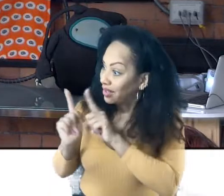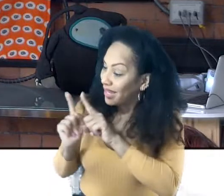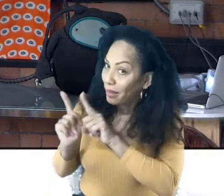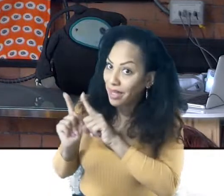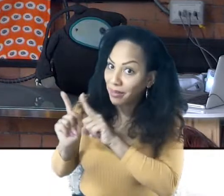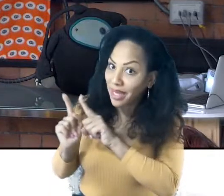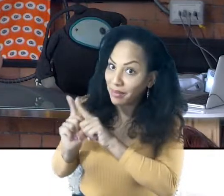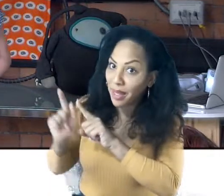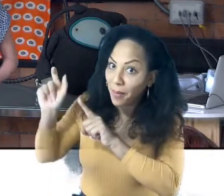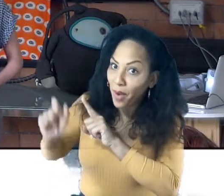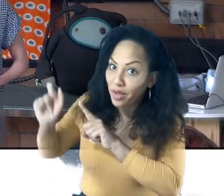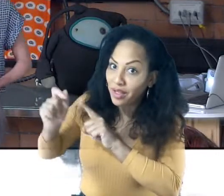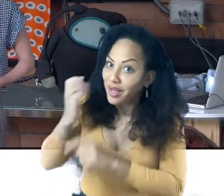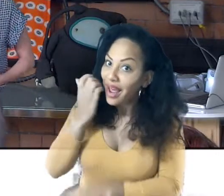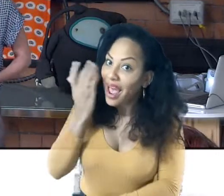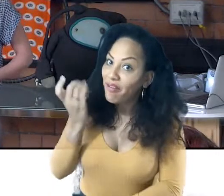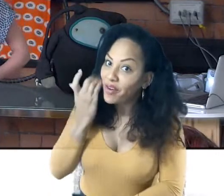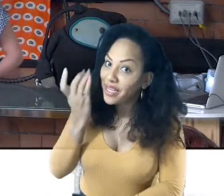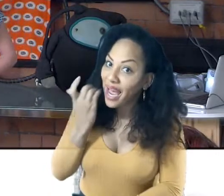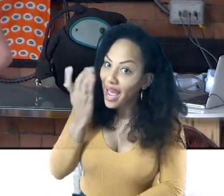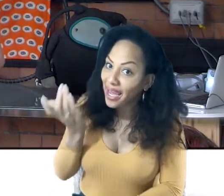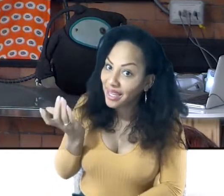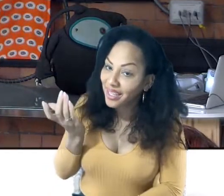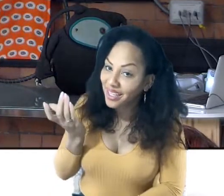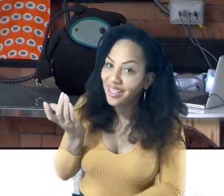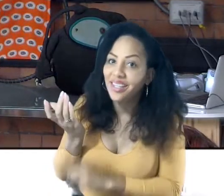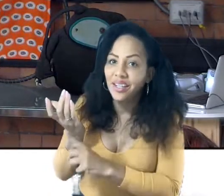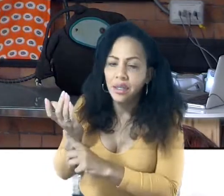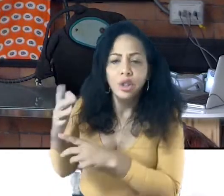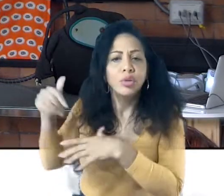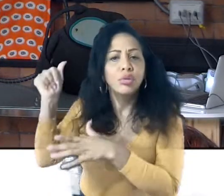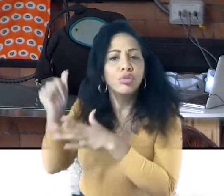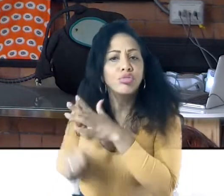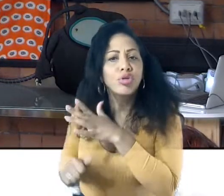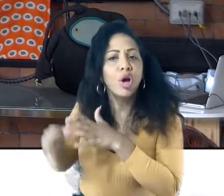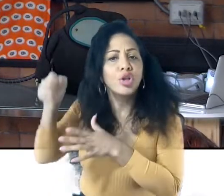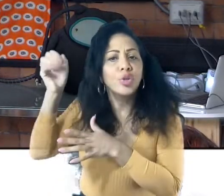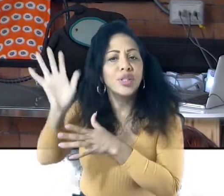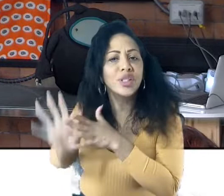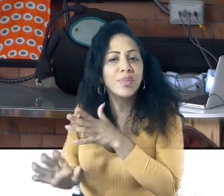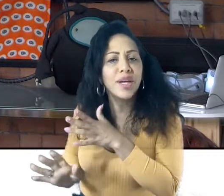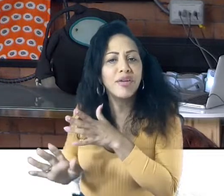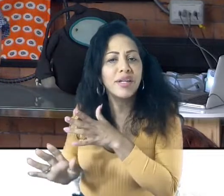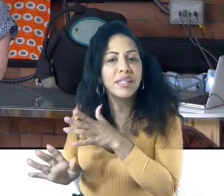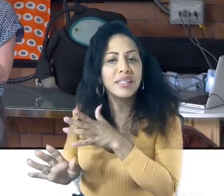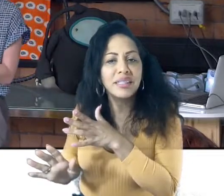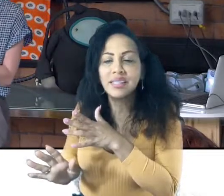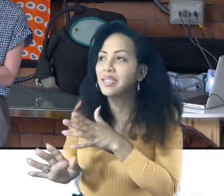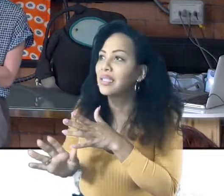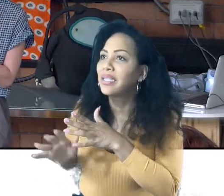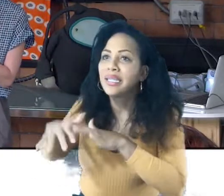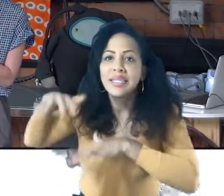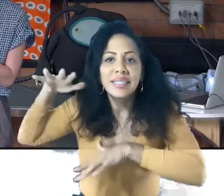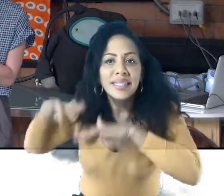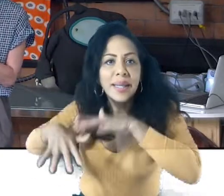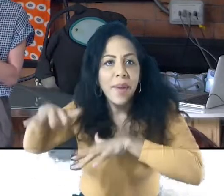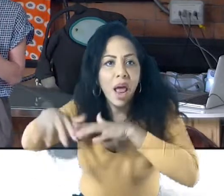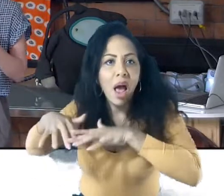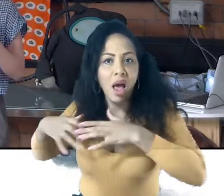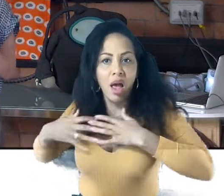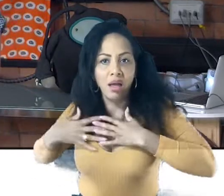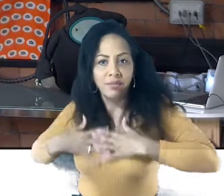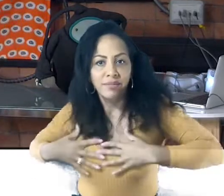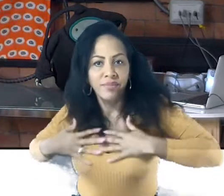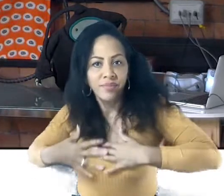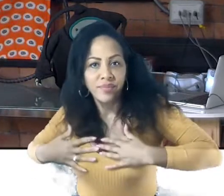someone, you will start to share the kind of same features in your microbiome as the people who are intimate with you. So I